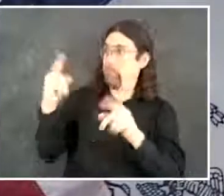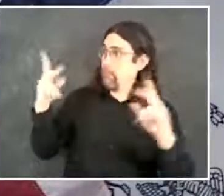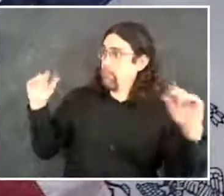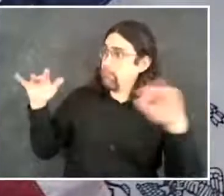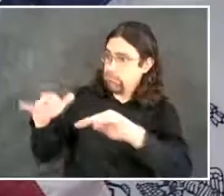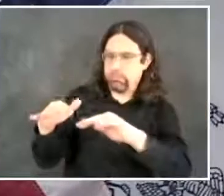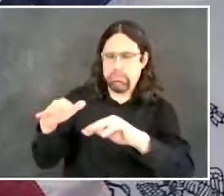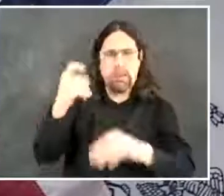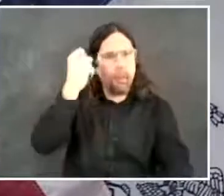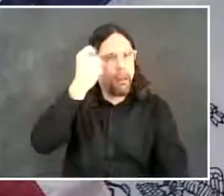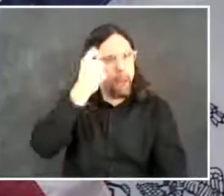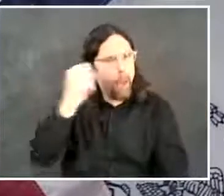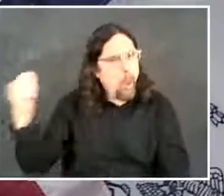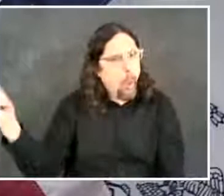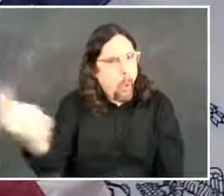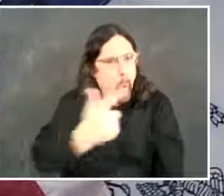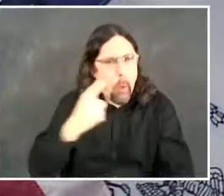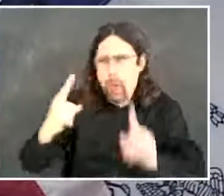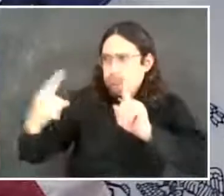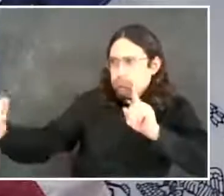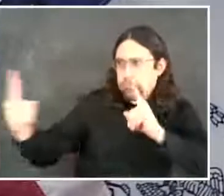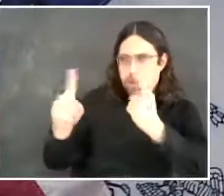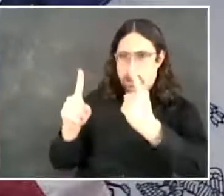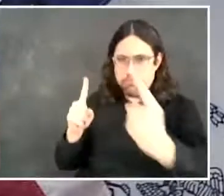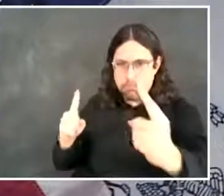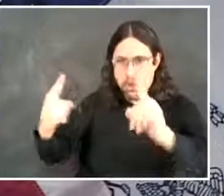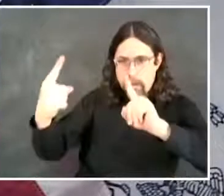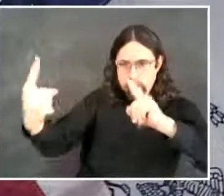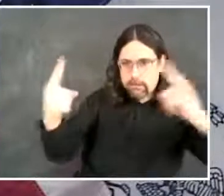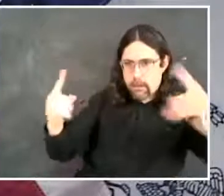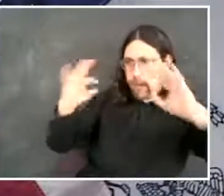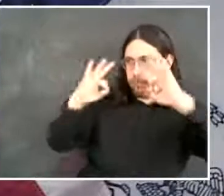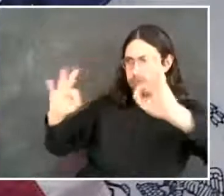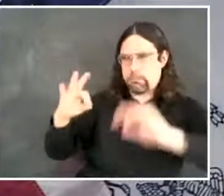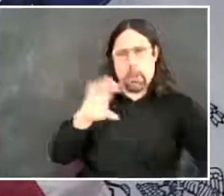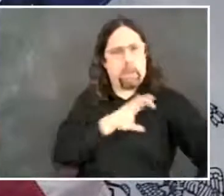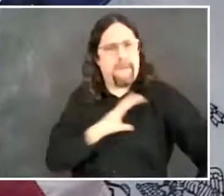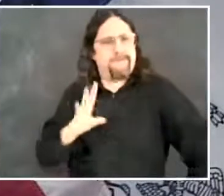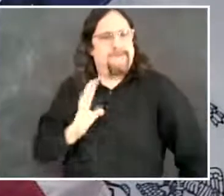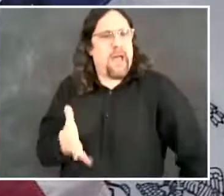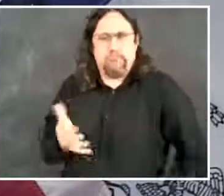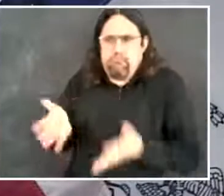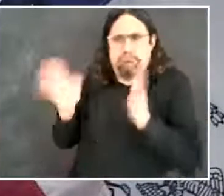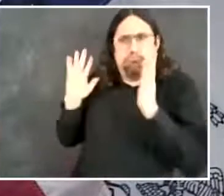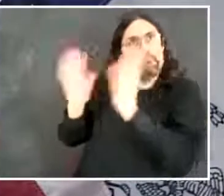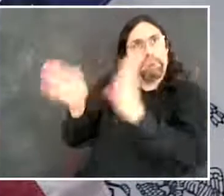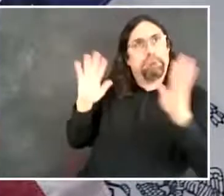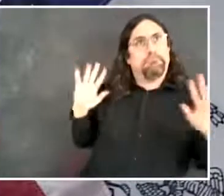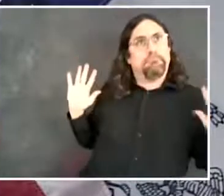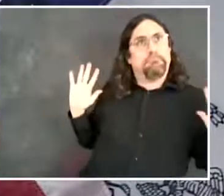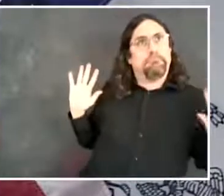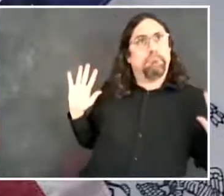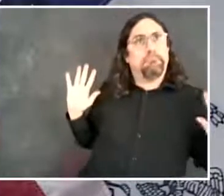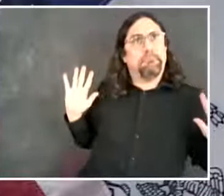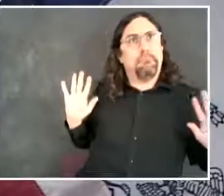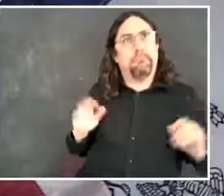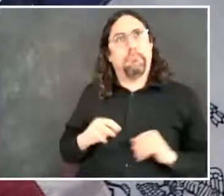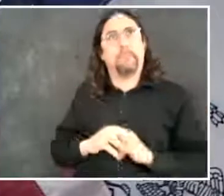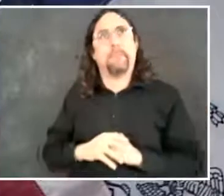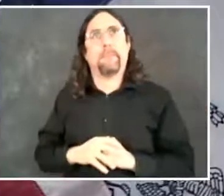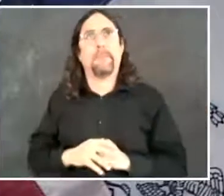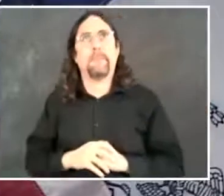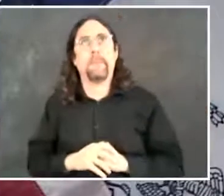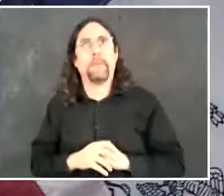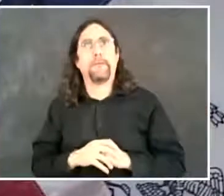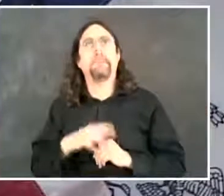continue their gathering, they're going to get summoned instantly, as many people who are a part of that gathering. If anyone resists the